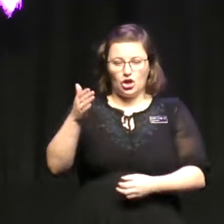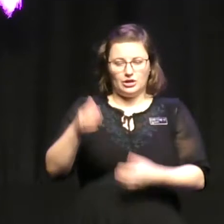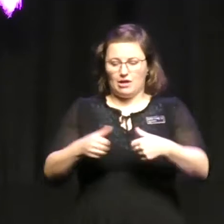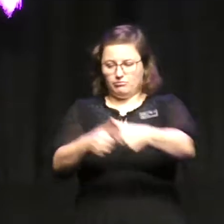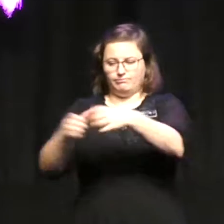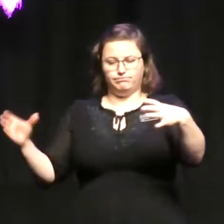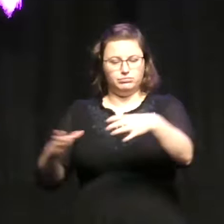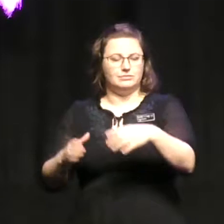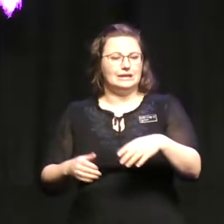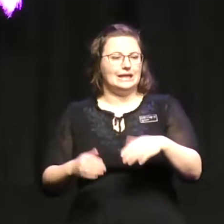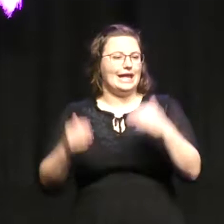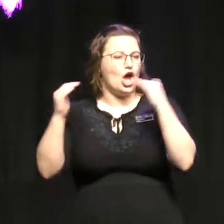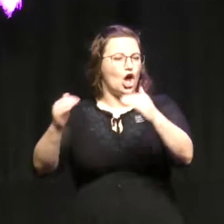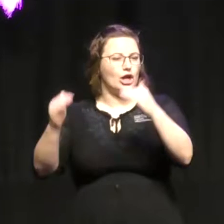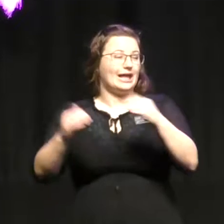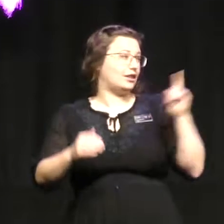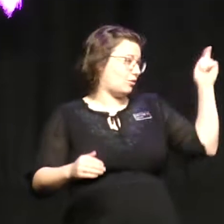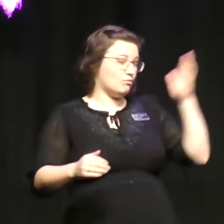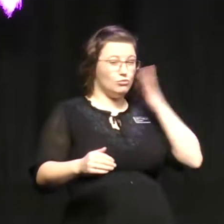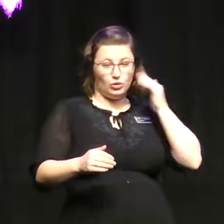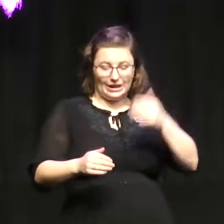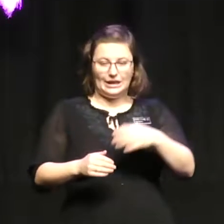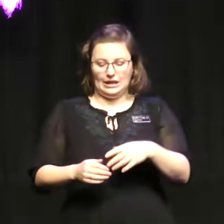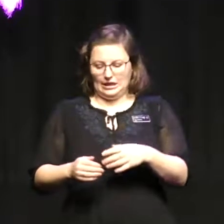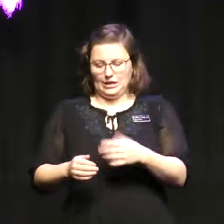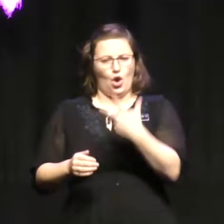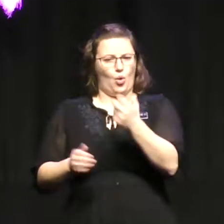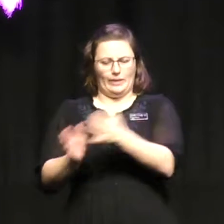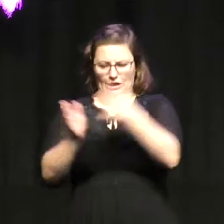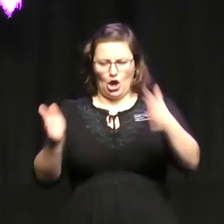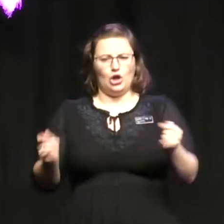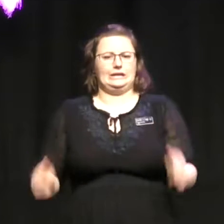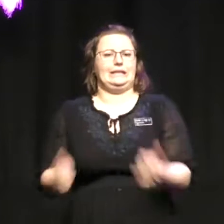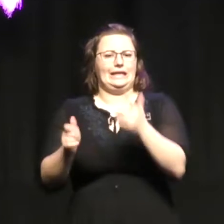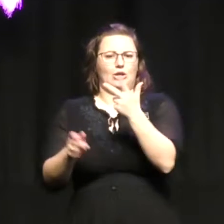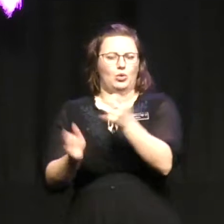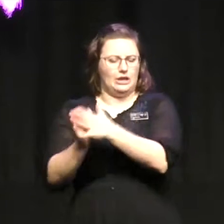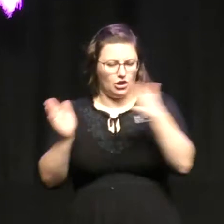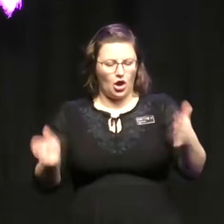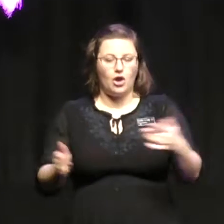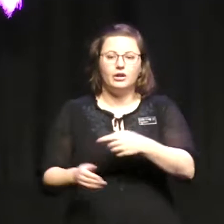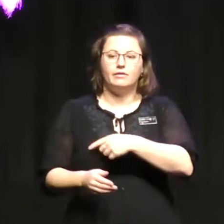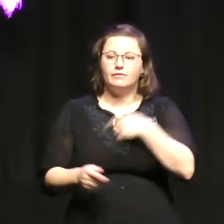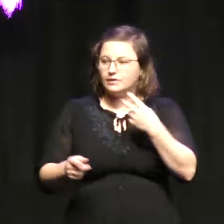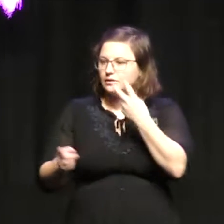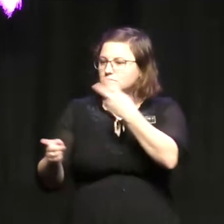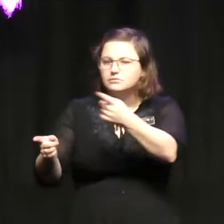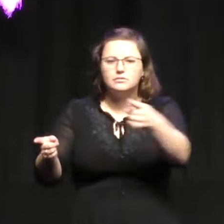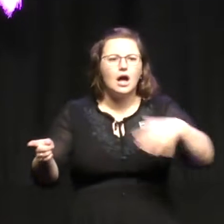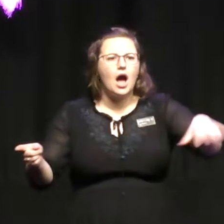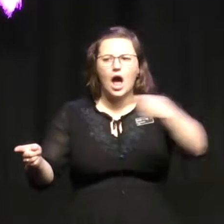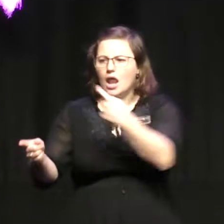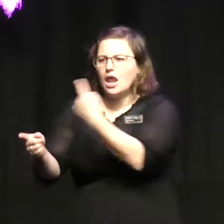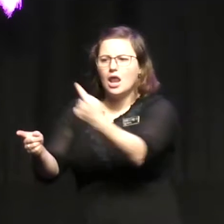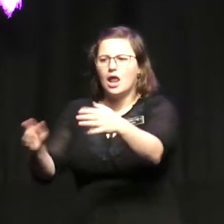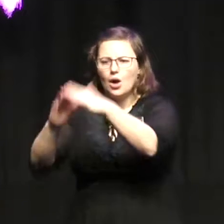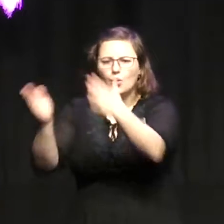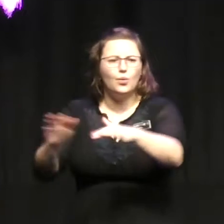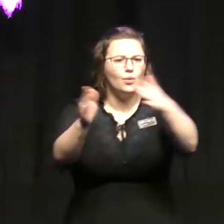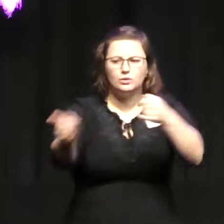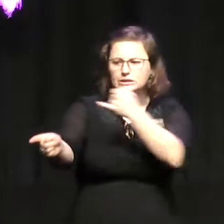desert area where she lives in the early 80s, we saw that every household had a woman